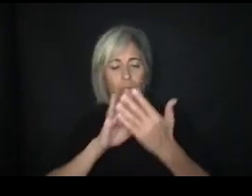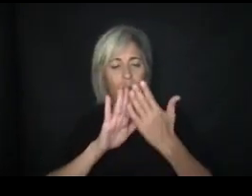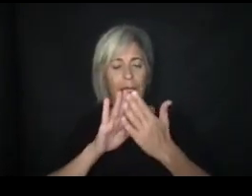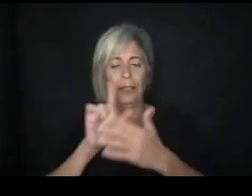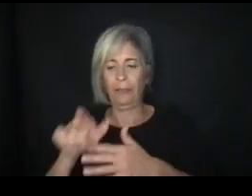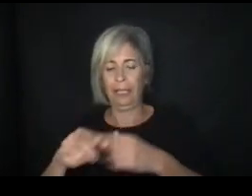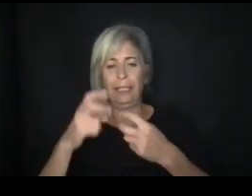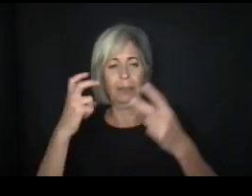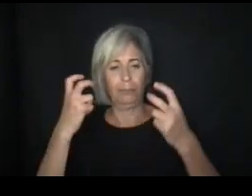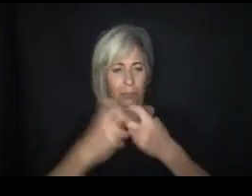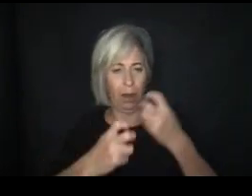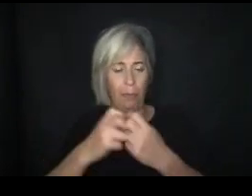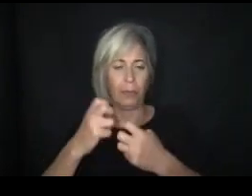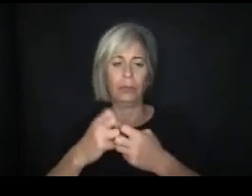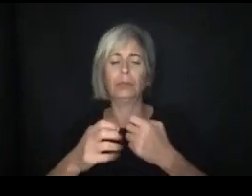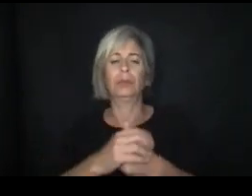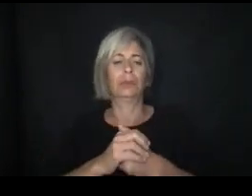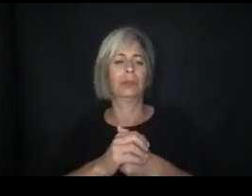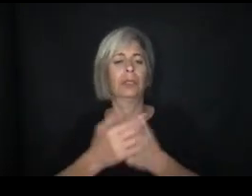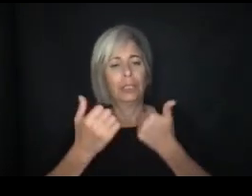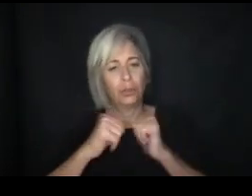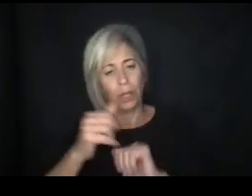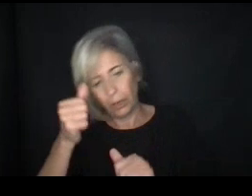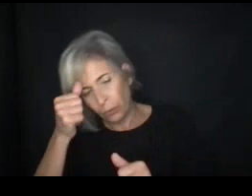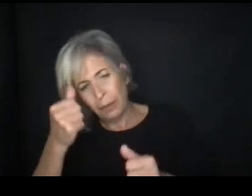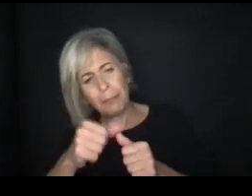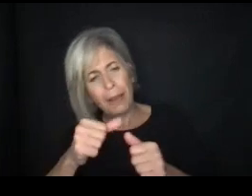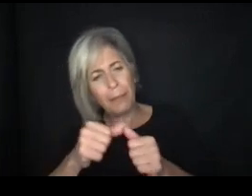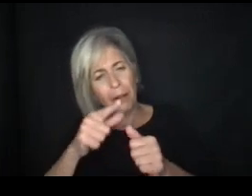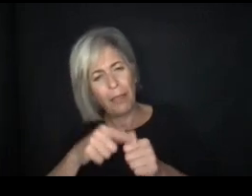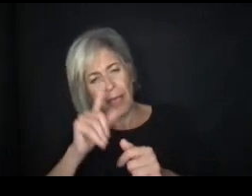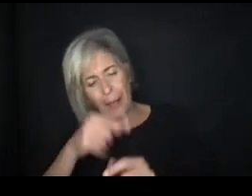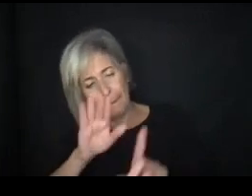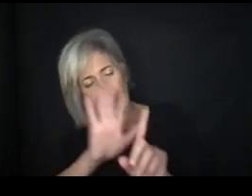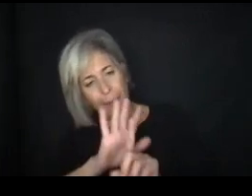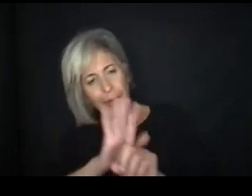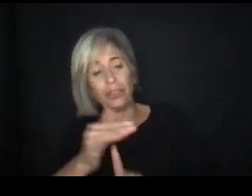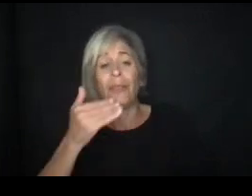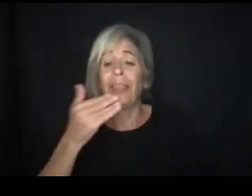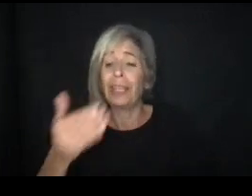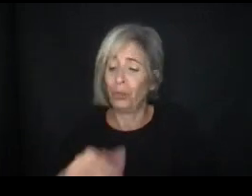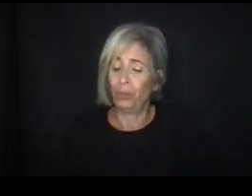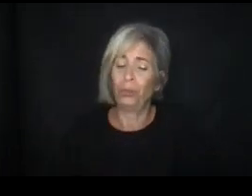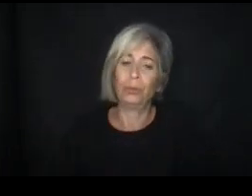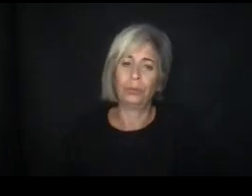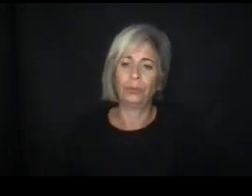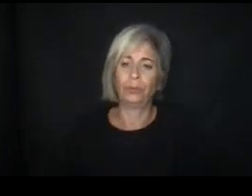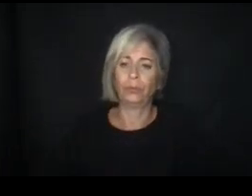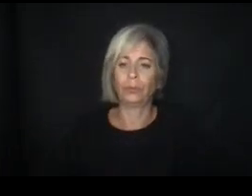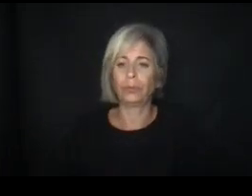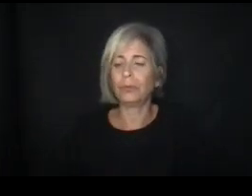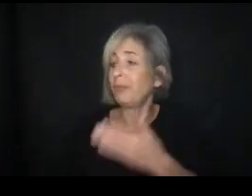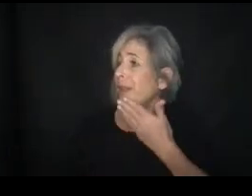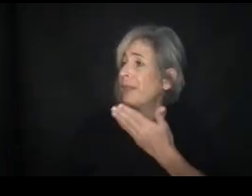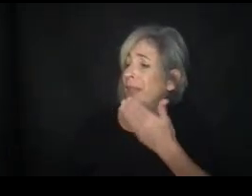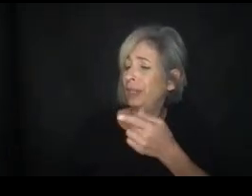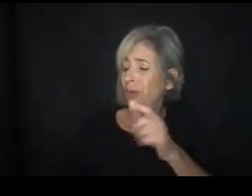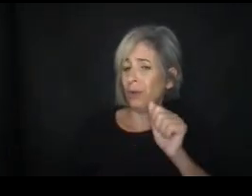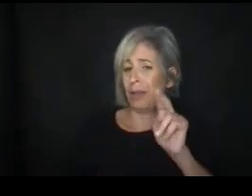these issues. So let's try to remember that target population. Thank you. Thank you, Annette.